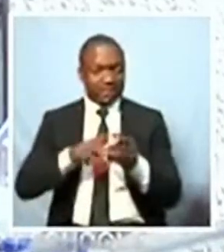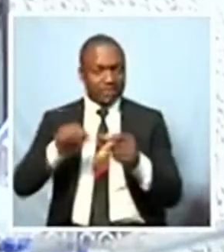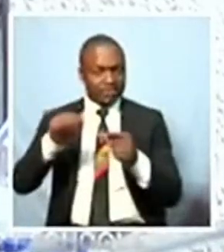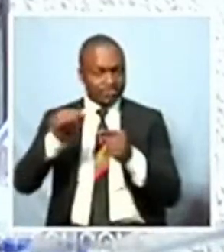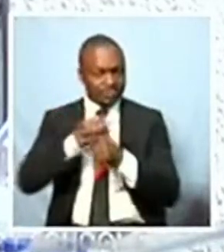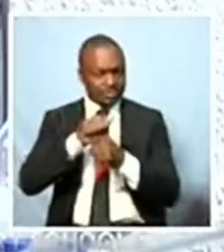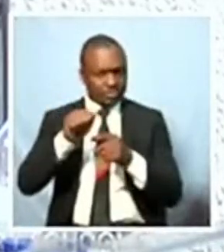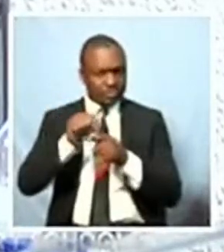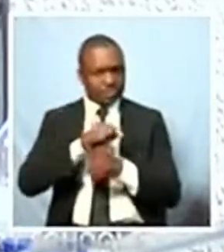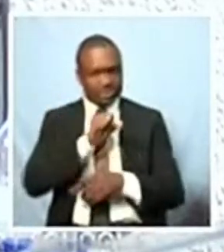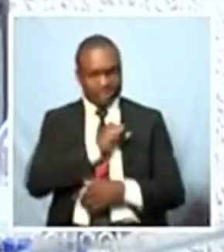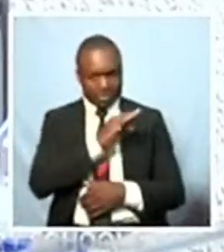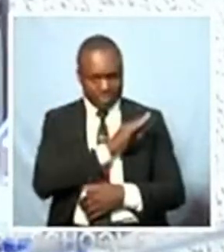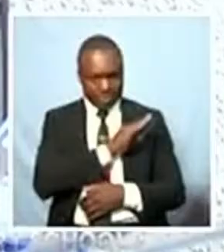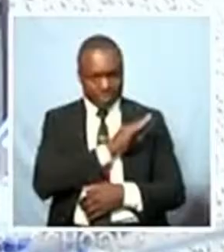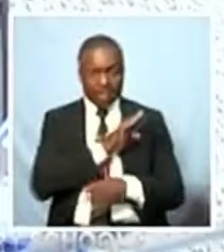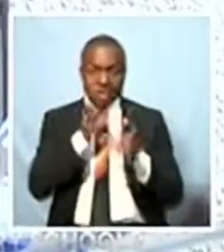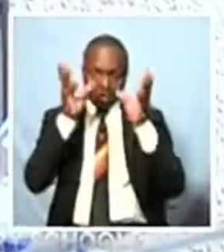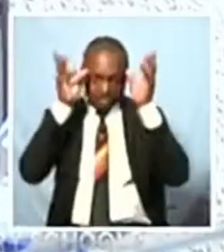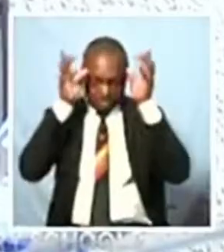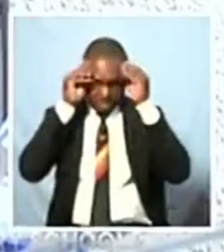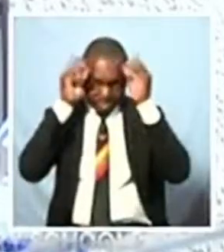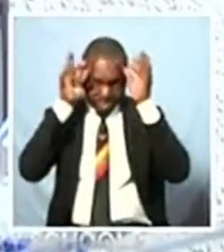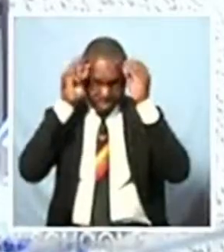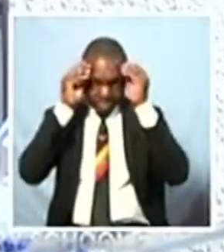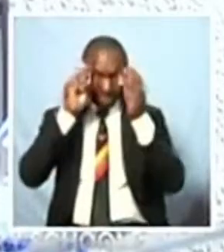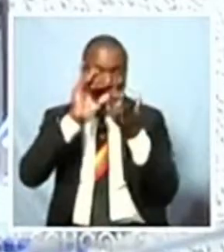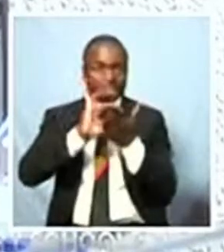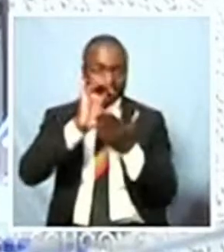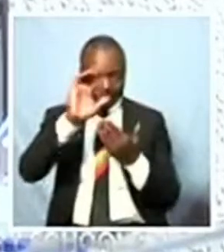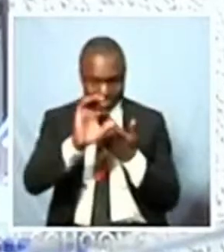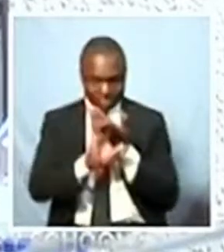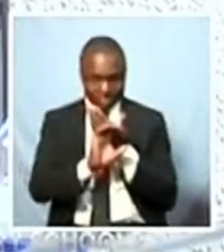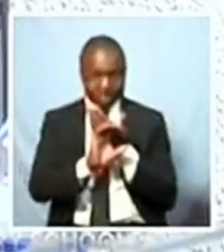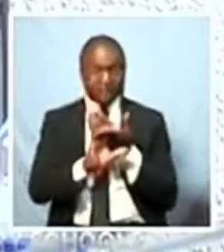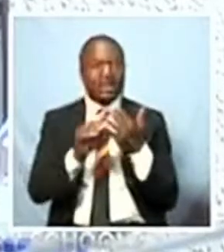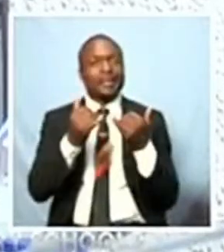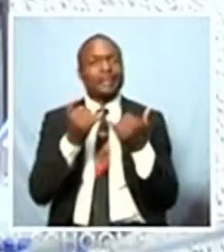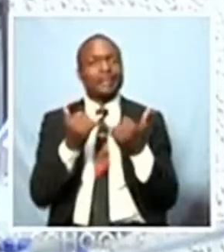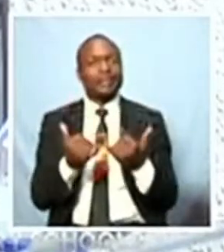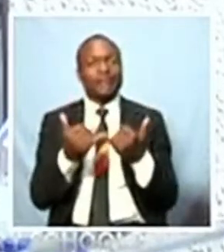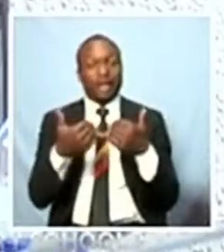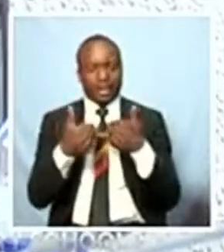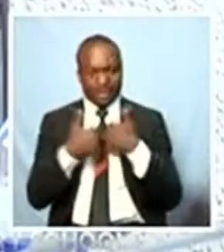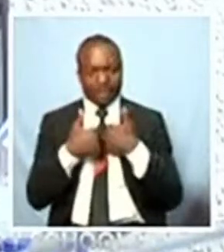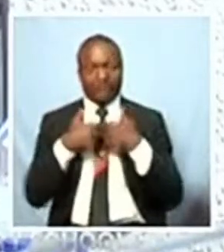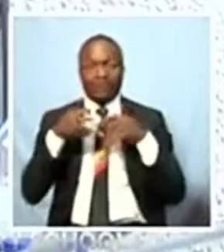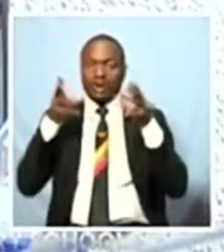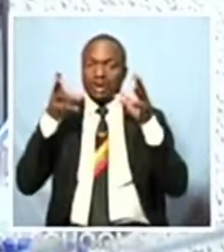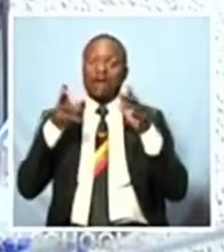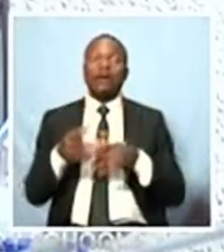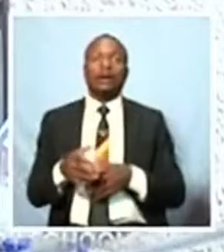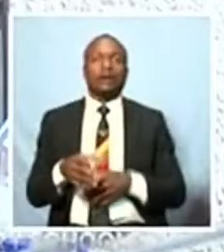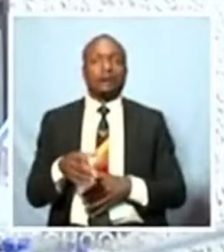in competence-based curriculum, so they now have capacity